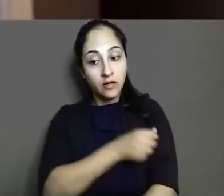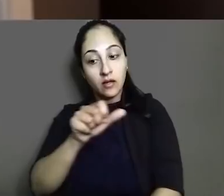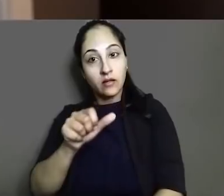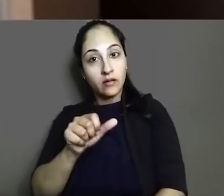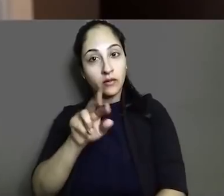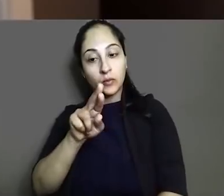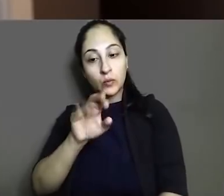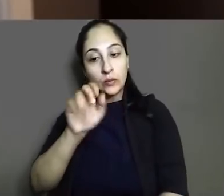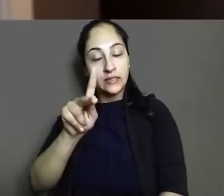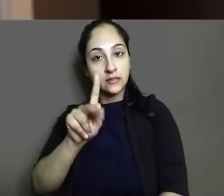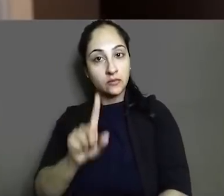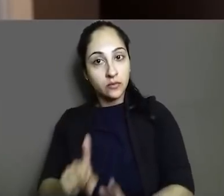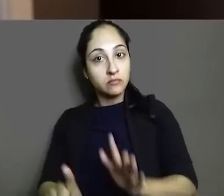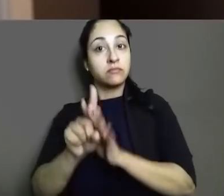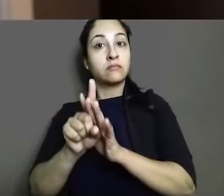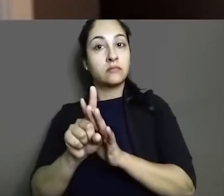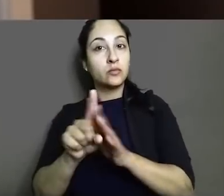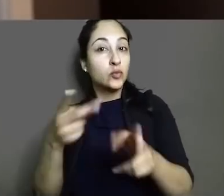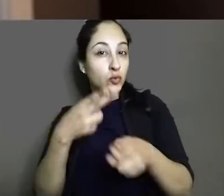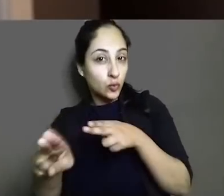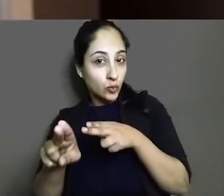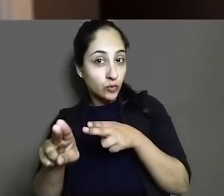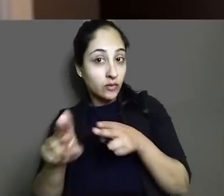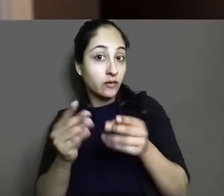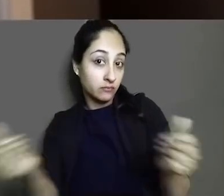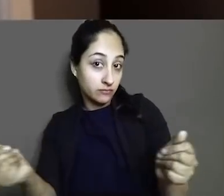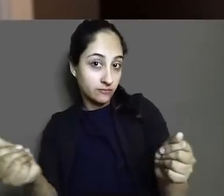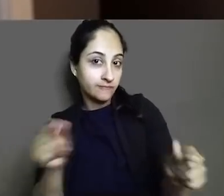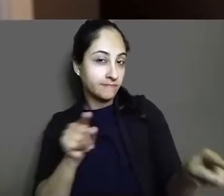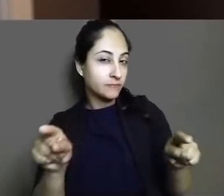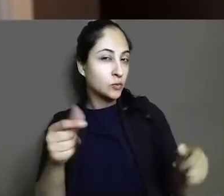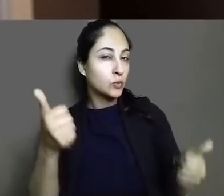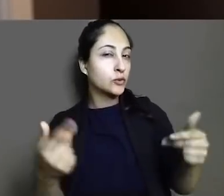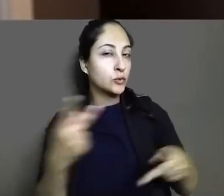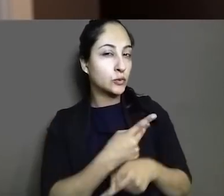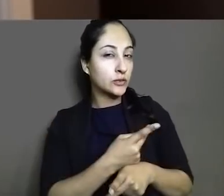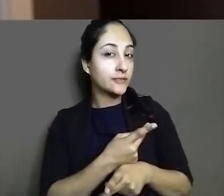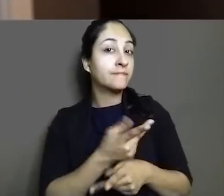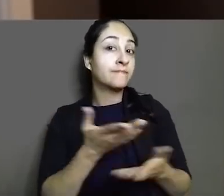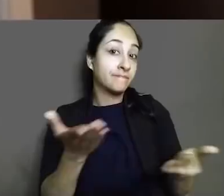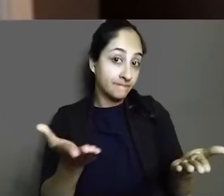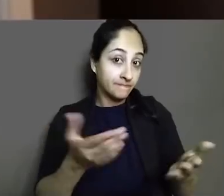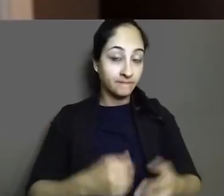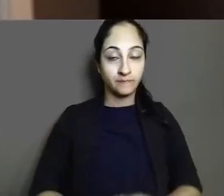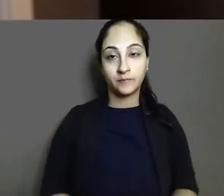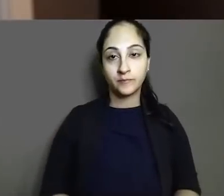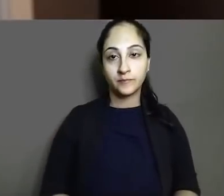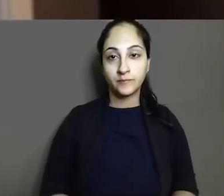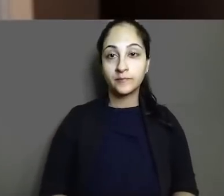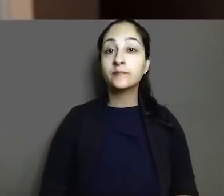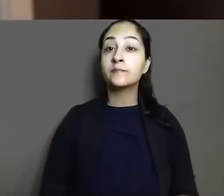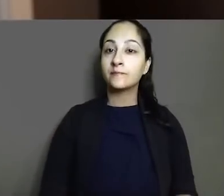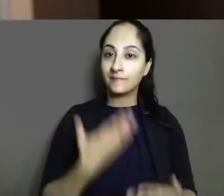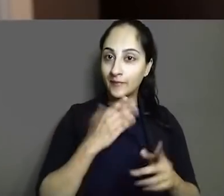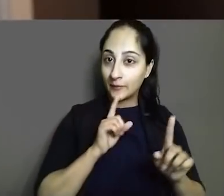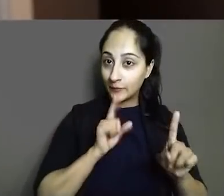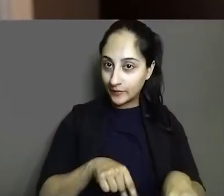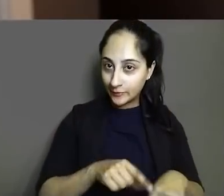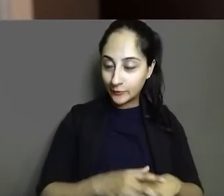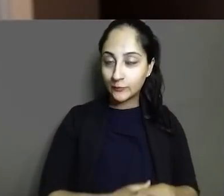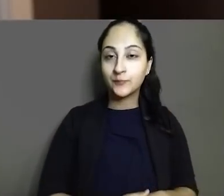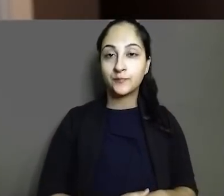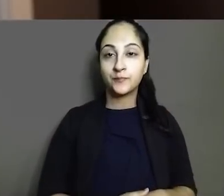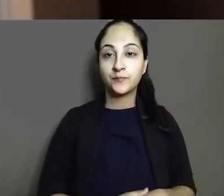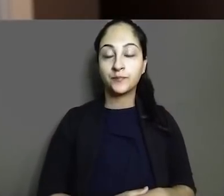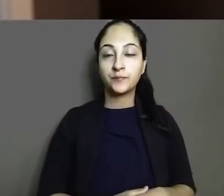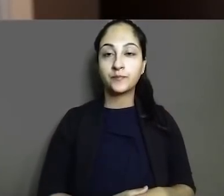the vaccine, and of course, that question about side effects is related to that. One question that was posed by several of our Jamaati